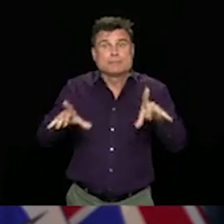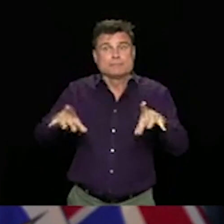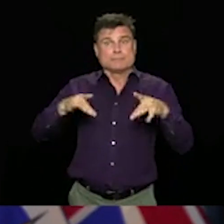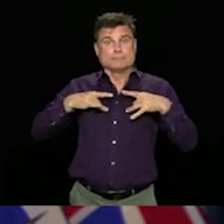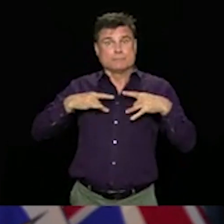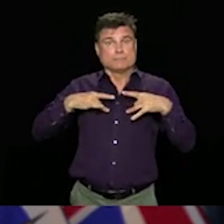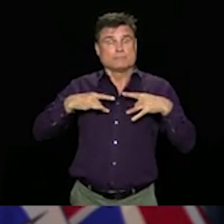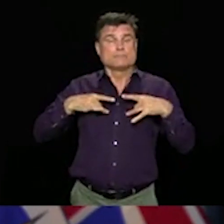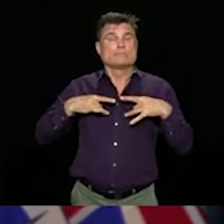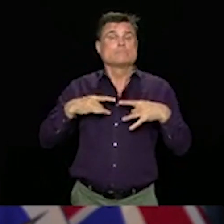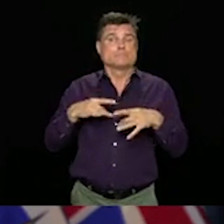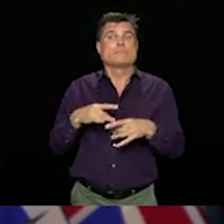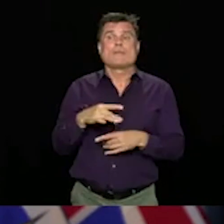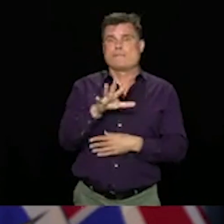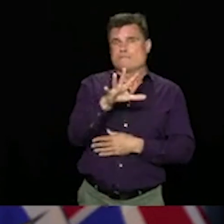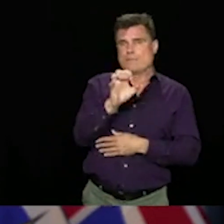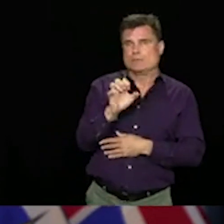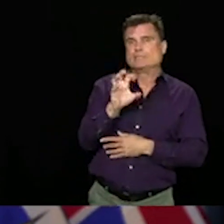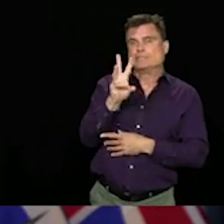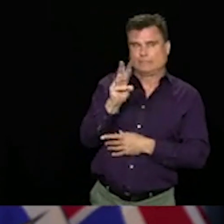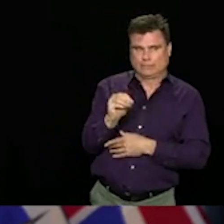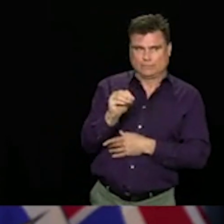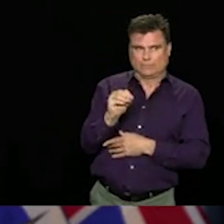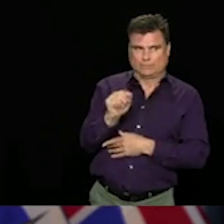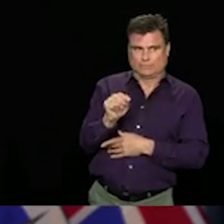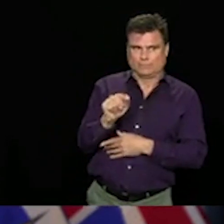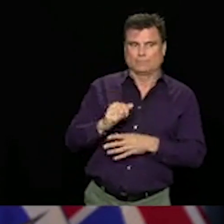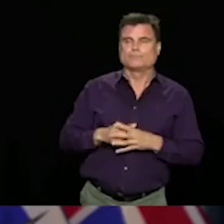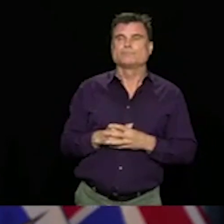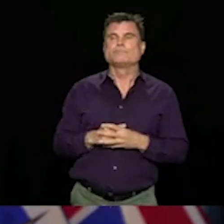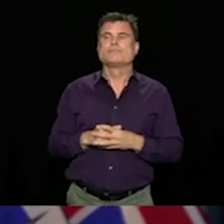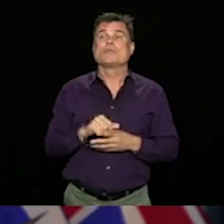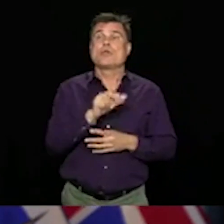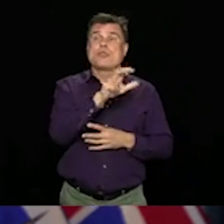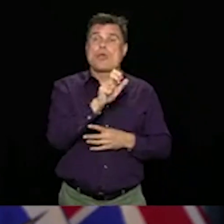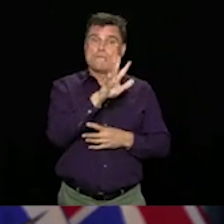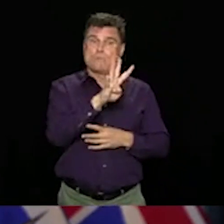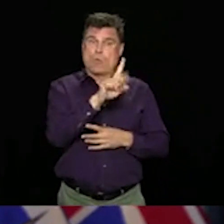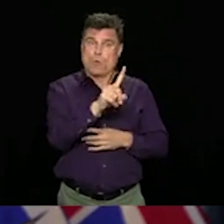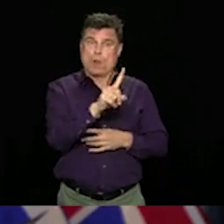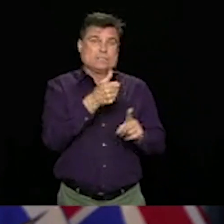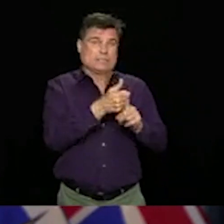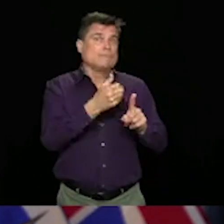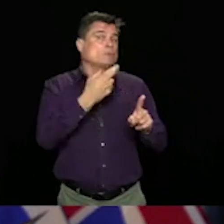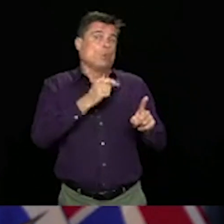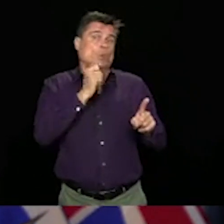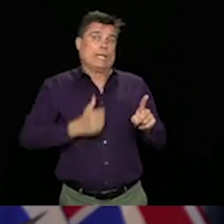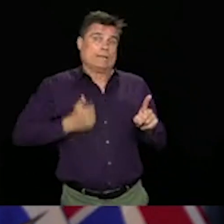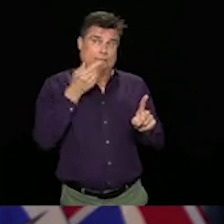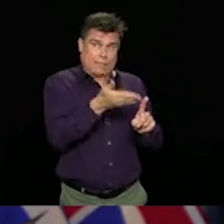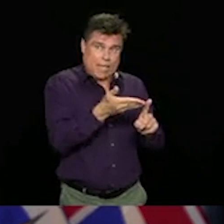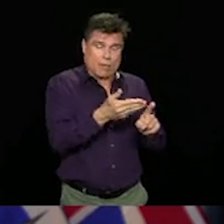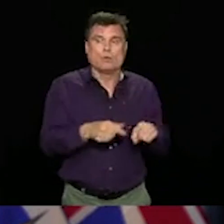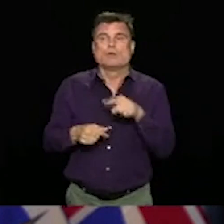living, or acute care outbreaks that have been affected, including 341 residents and 219